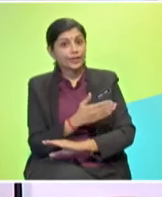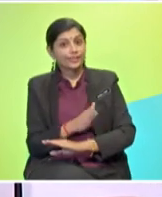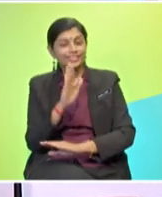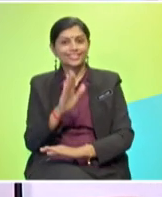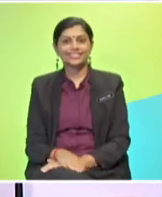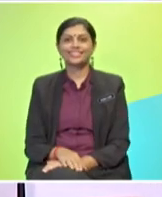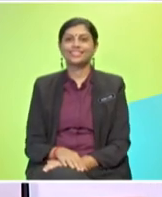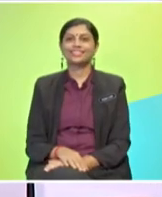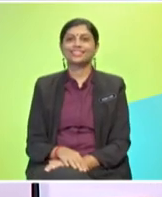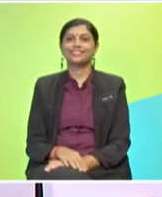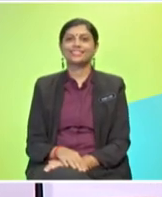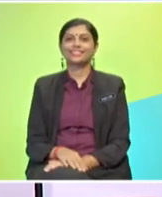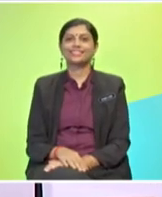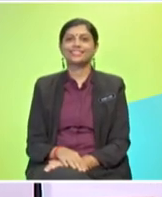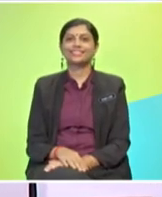it.